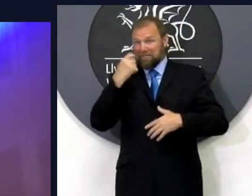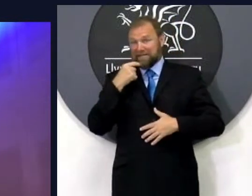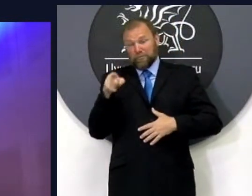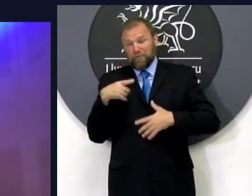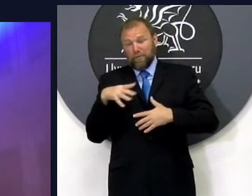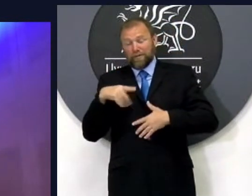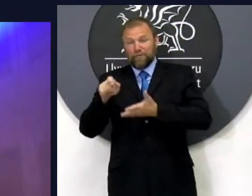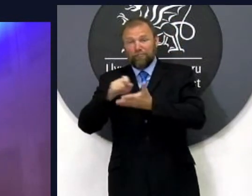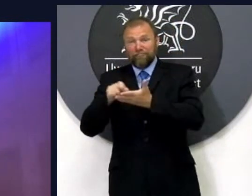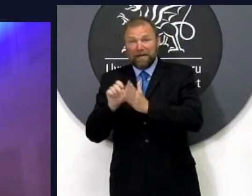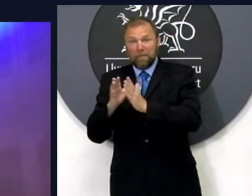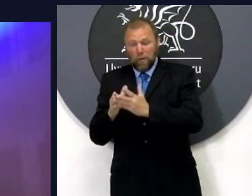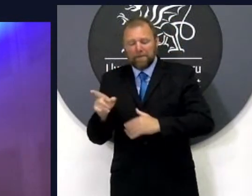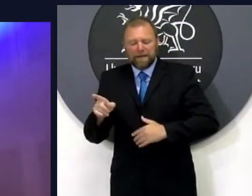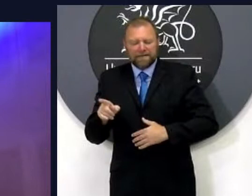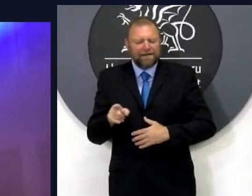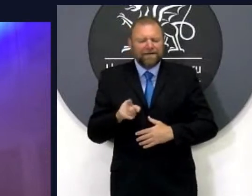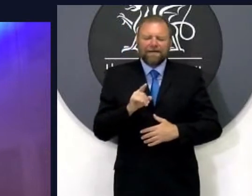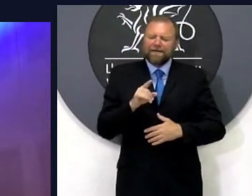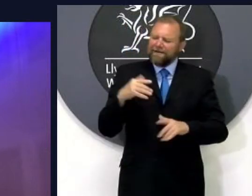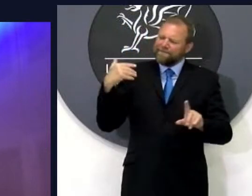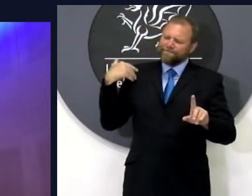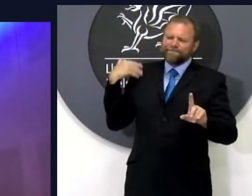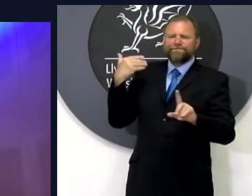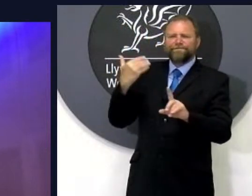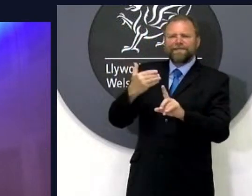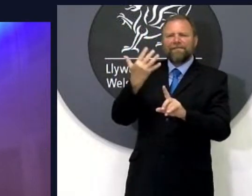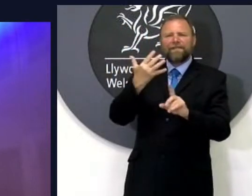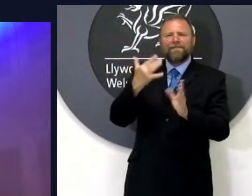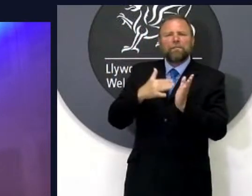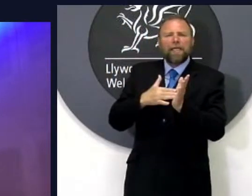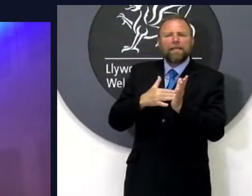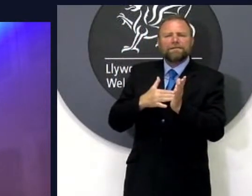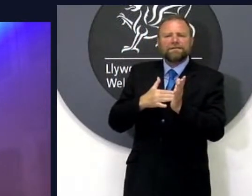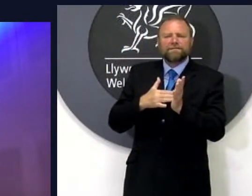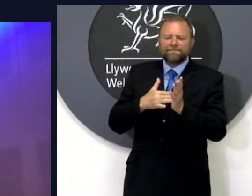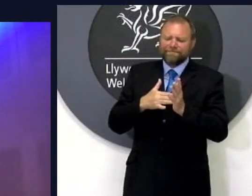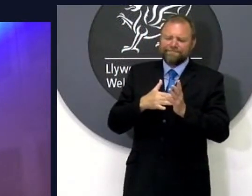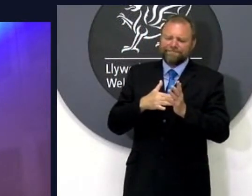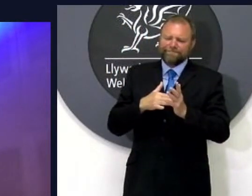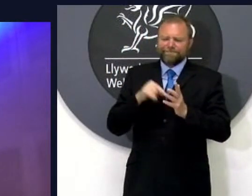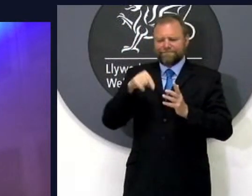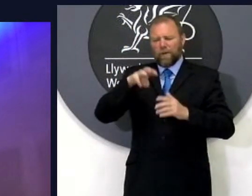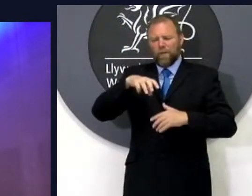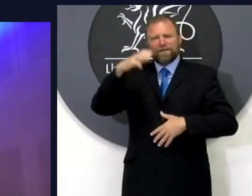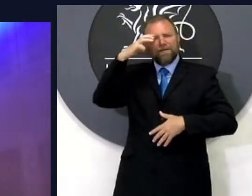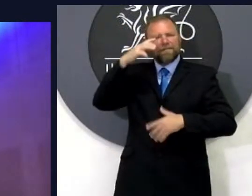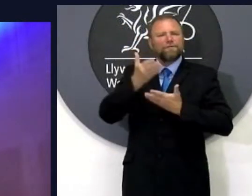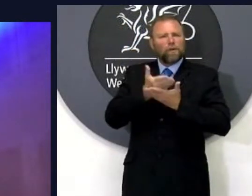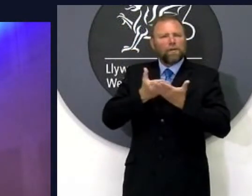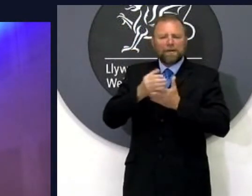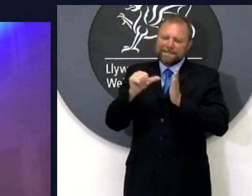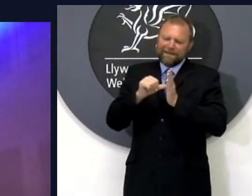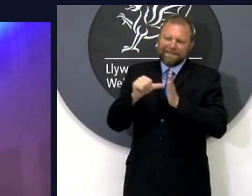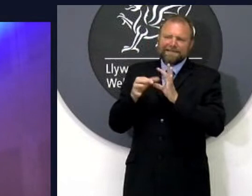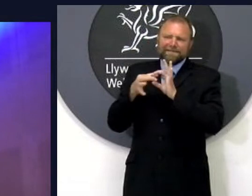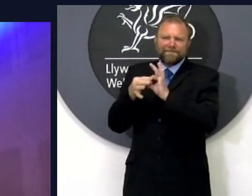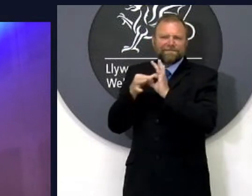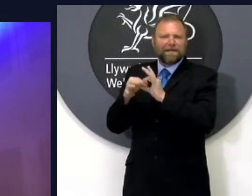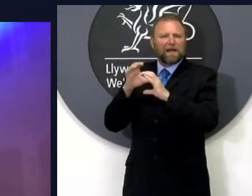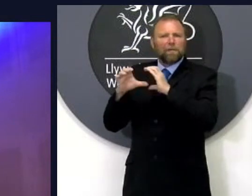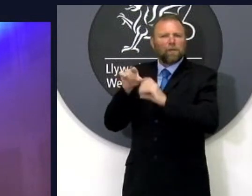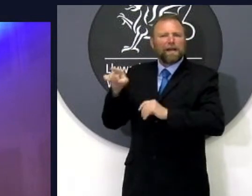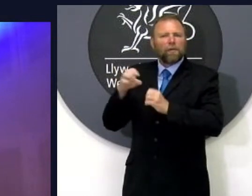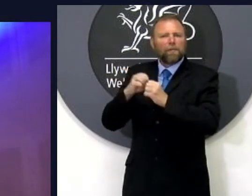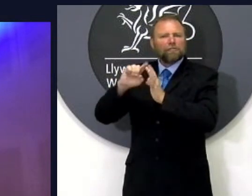its communication with Number 10 in the last 15 months. Can I ask what you make of those accusations? And regardless of whether they're true